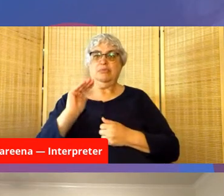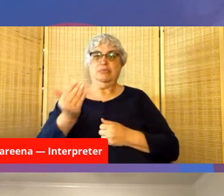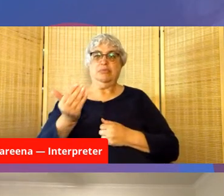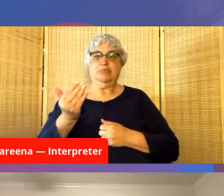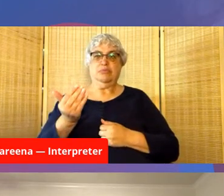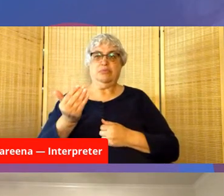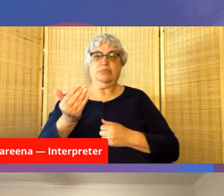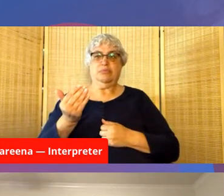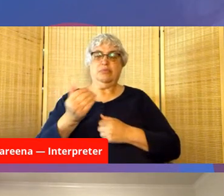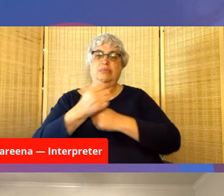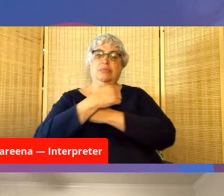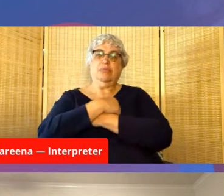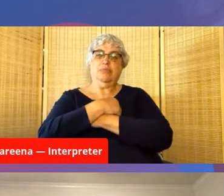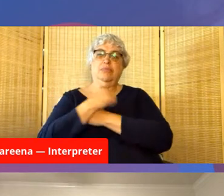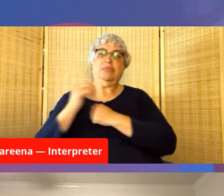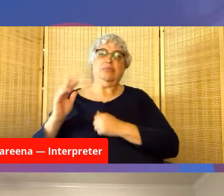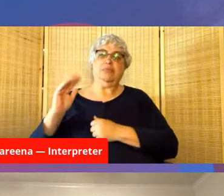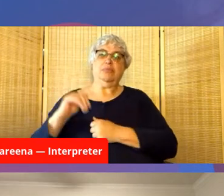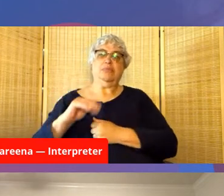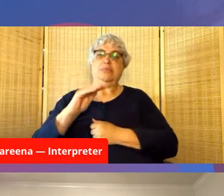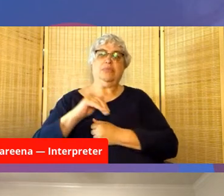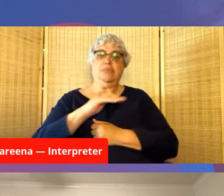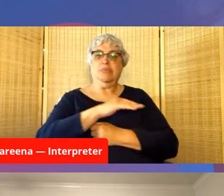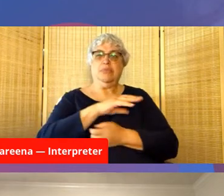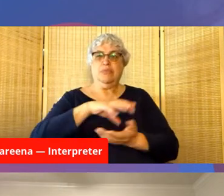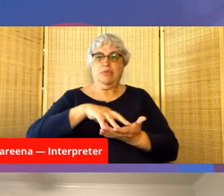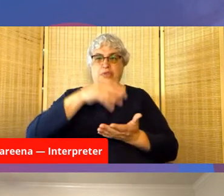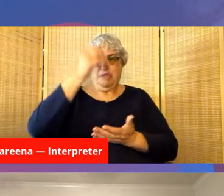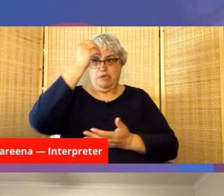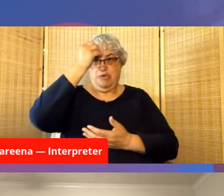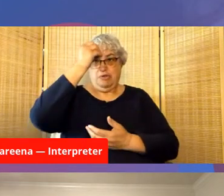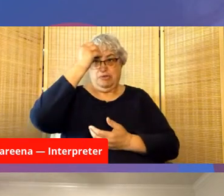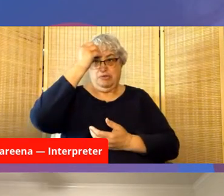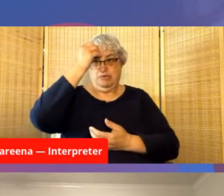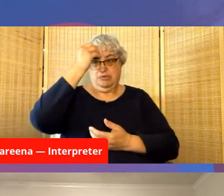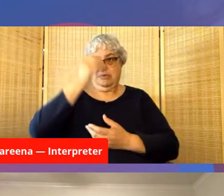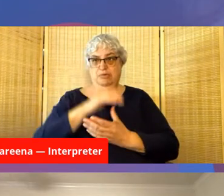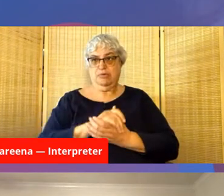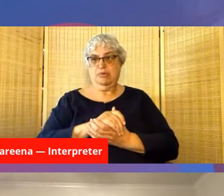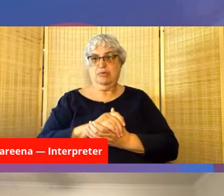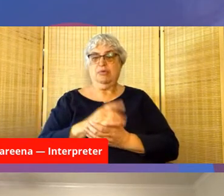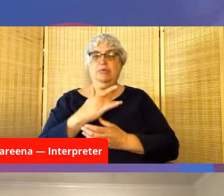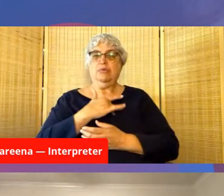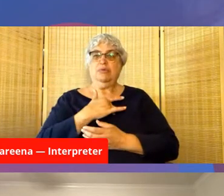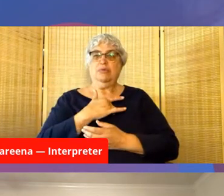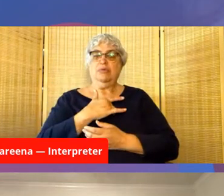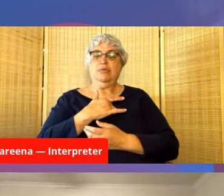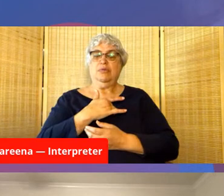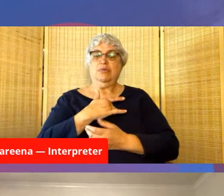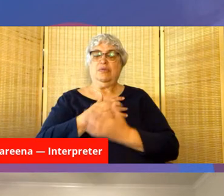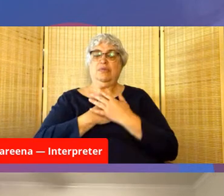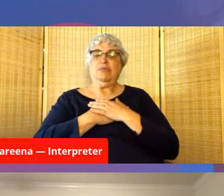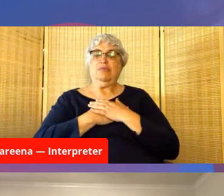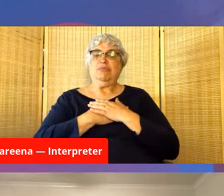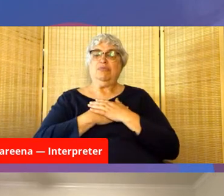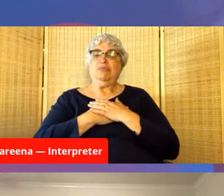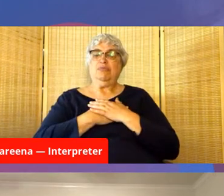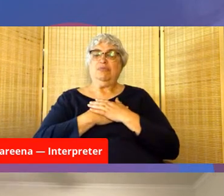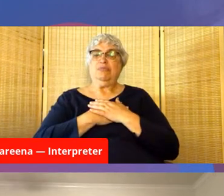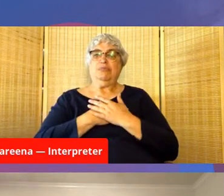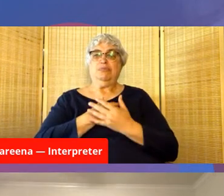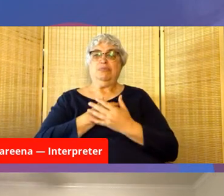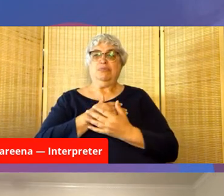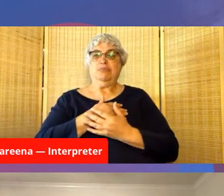the love for melody is a learned gift, a heartfelt language that